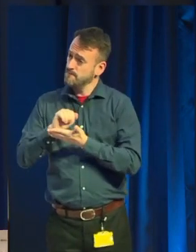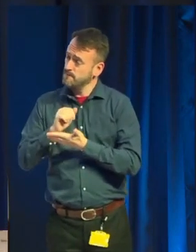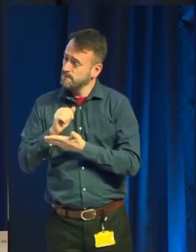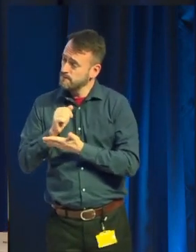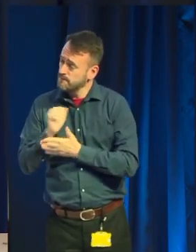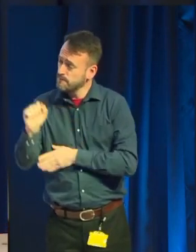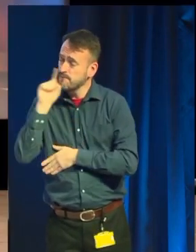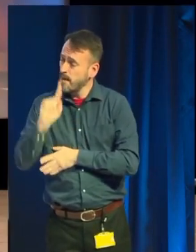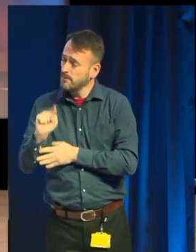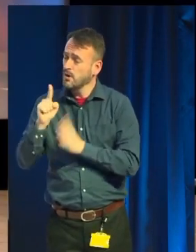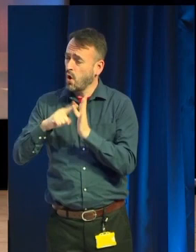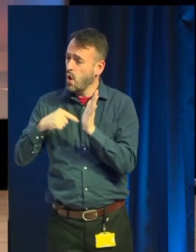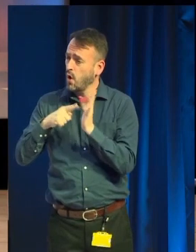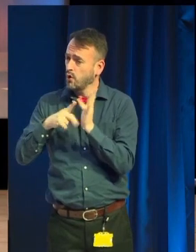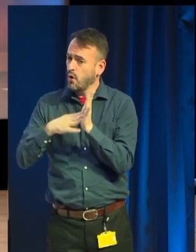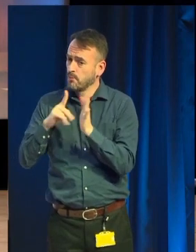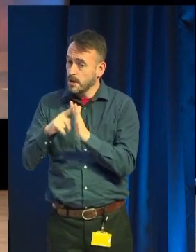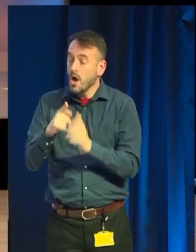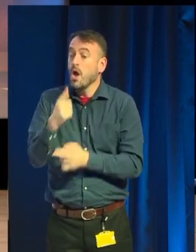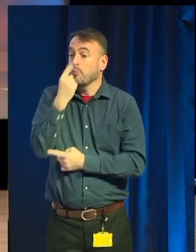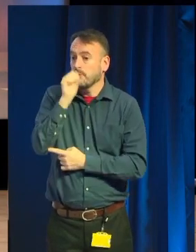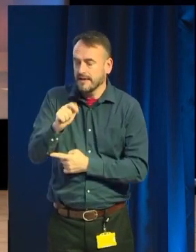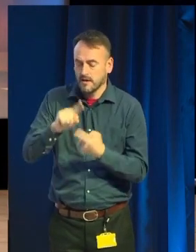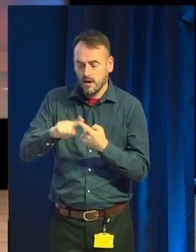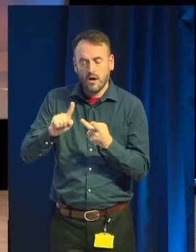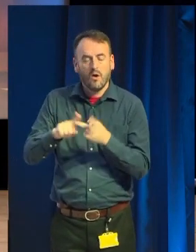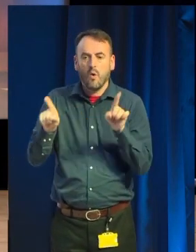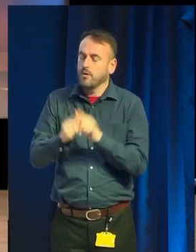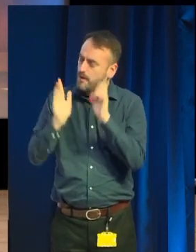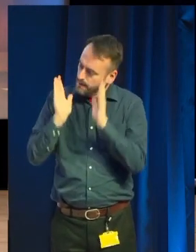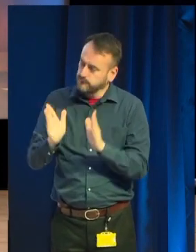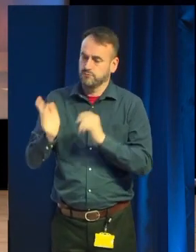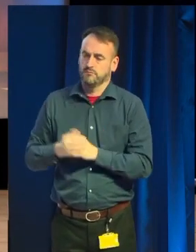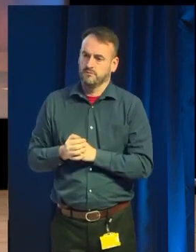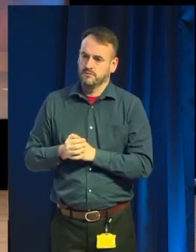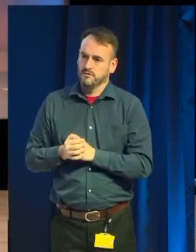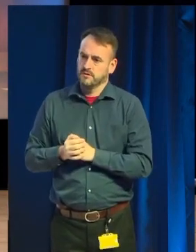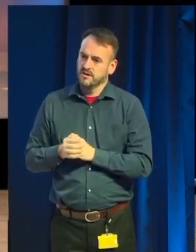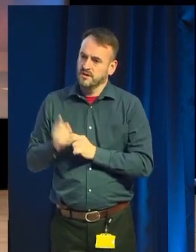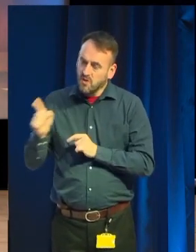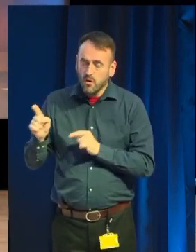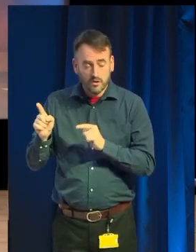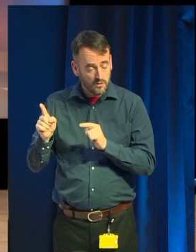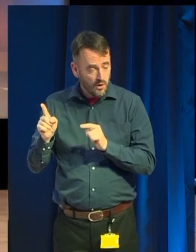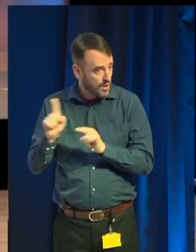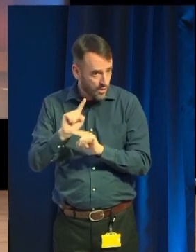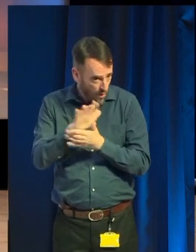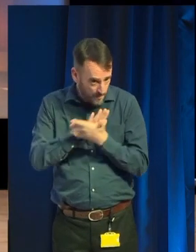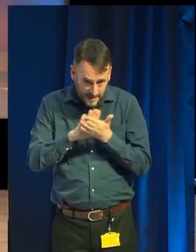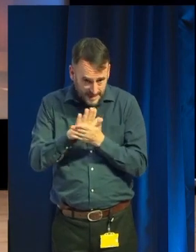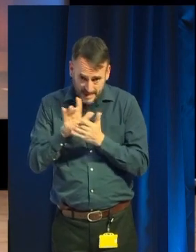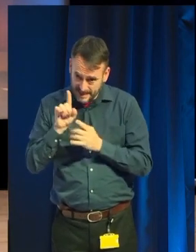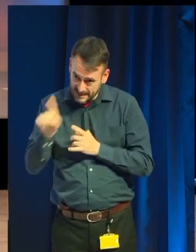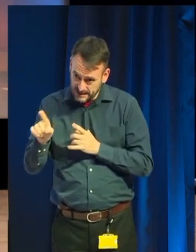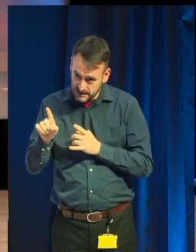also necessary, in the fact that it doesn't mean not writing a love